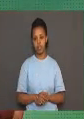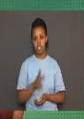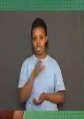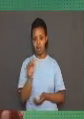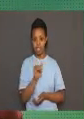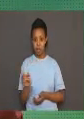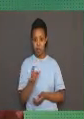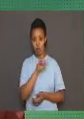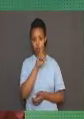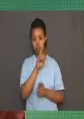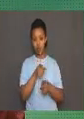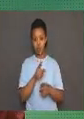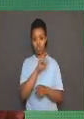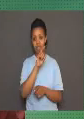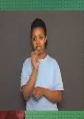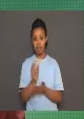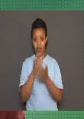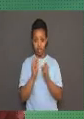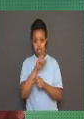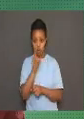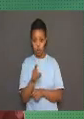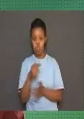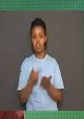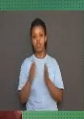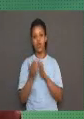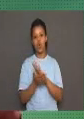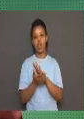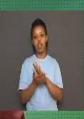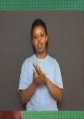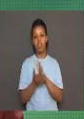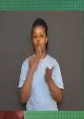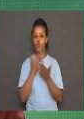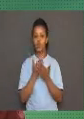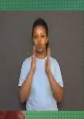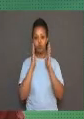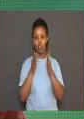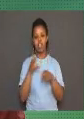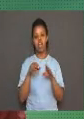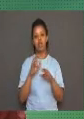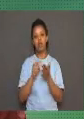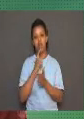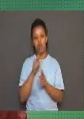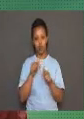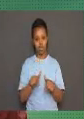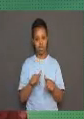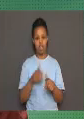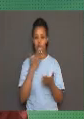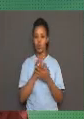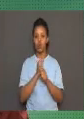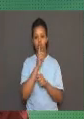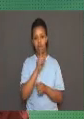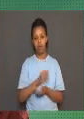Did you write down the same answers? If so, you are certainly paying attention today. Great job.